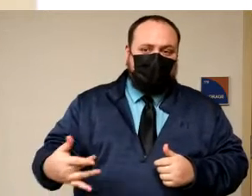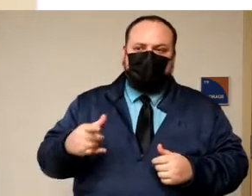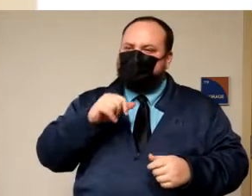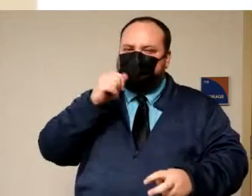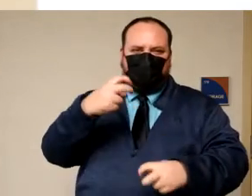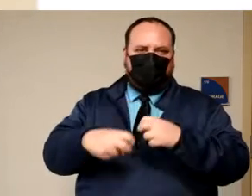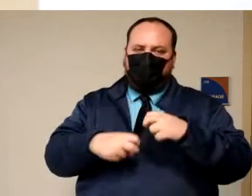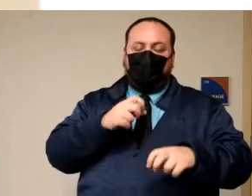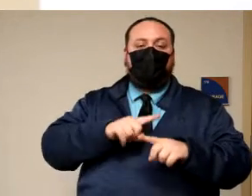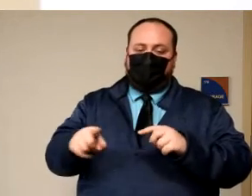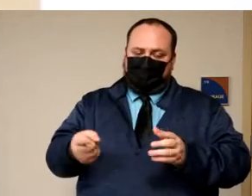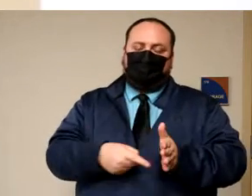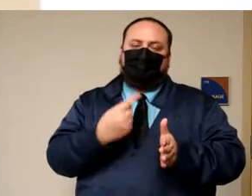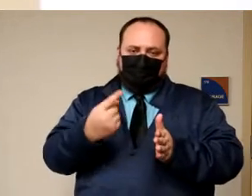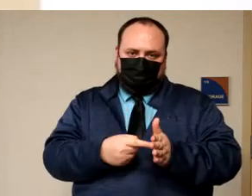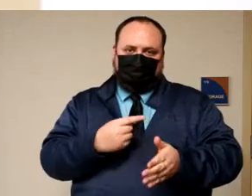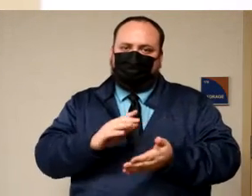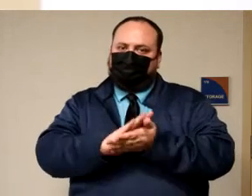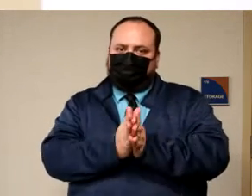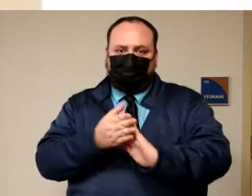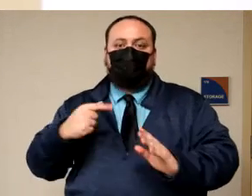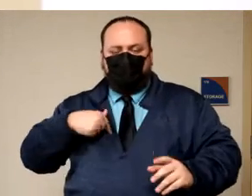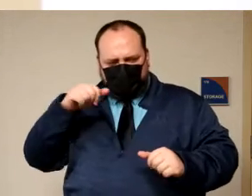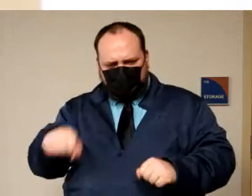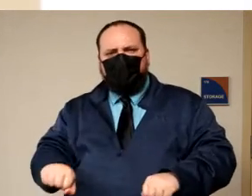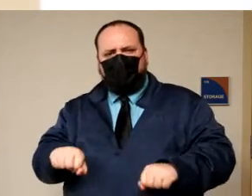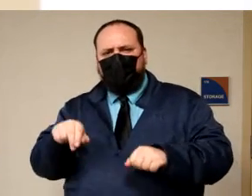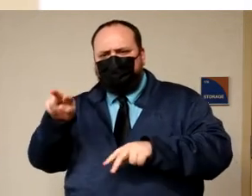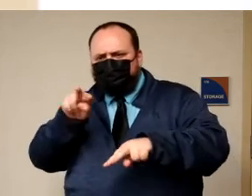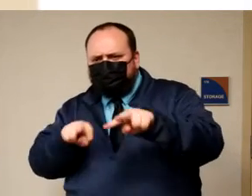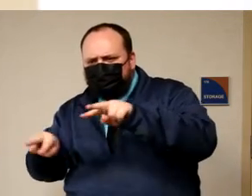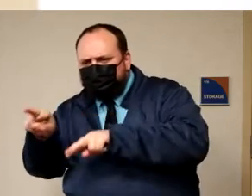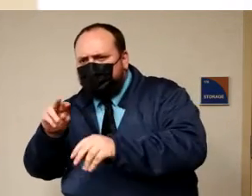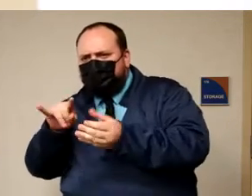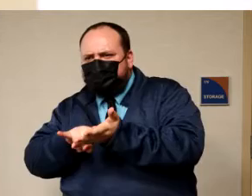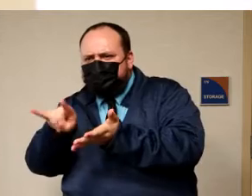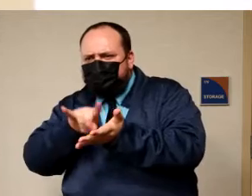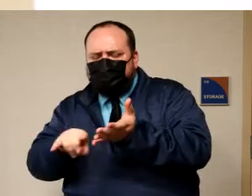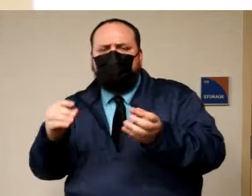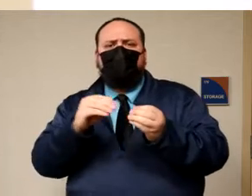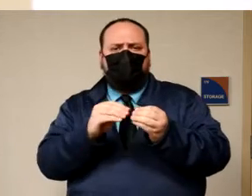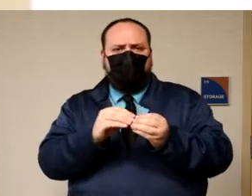but occasionally we can definitely look into these. It's